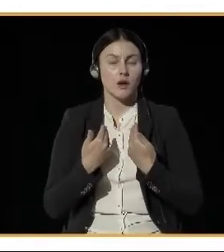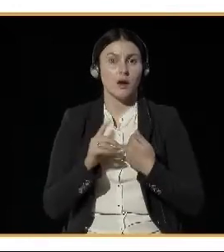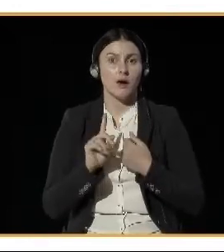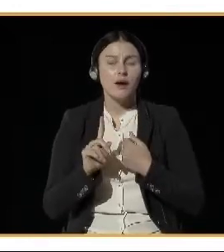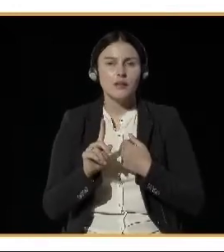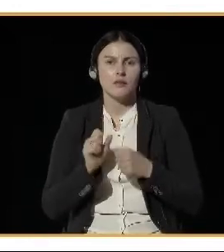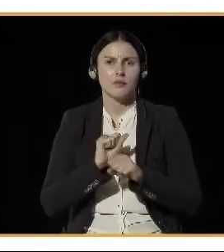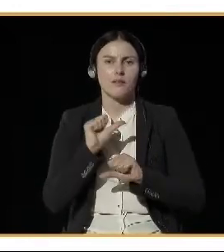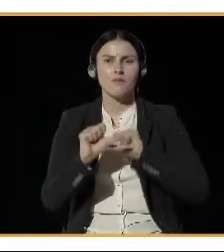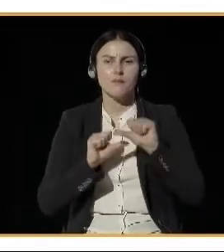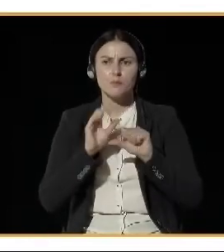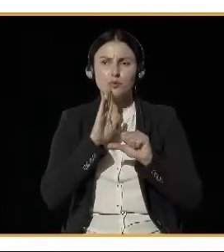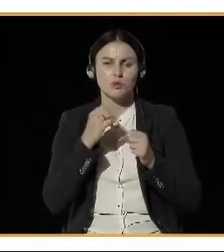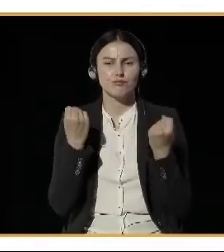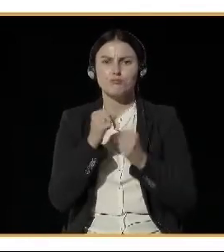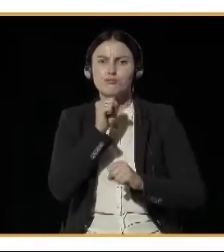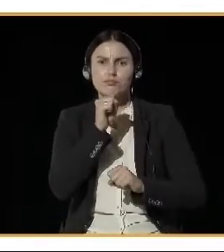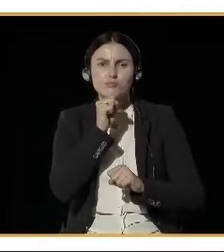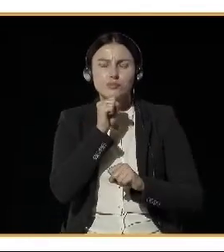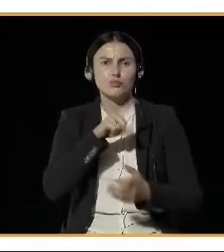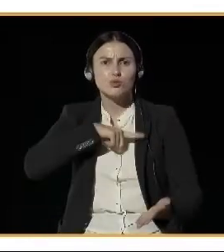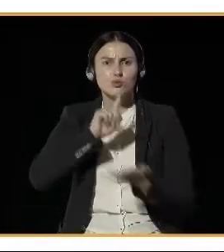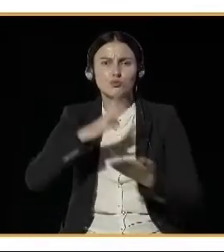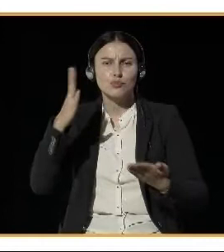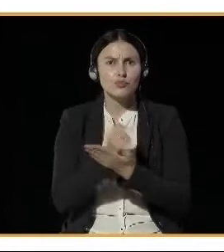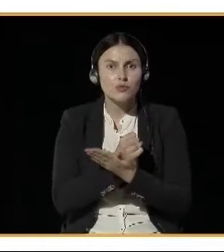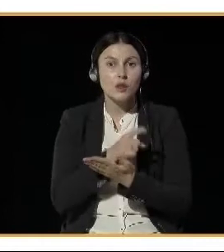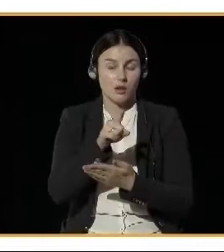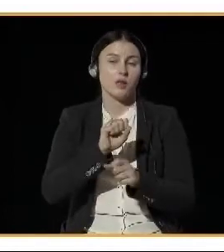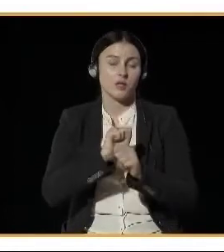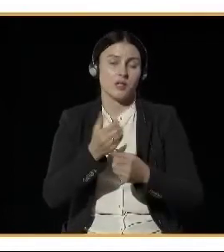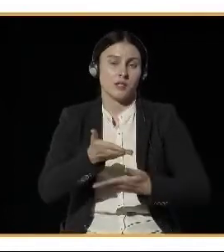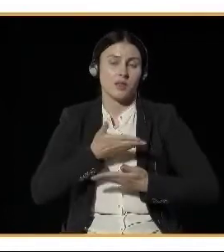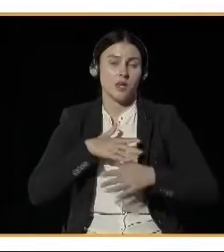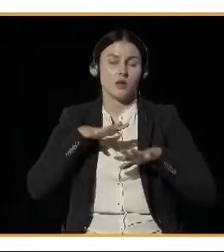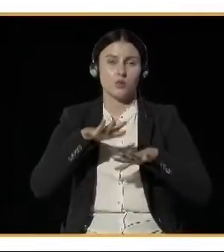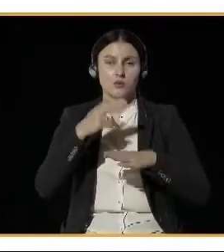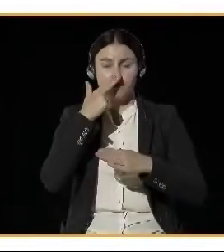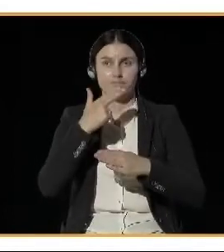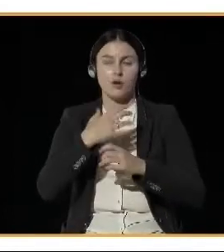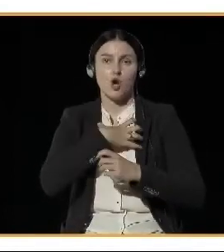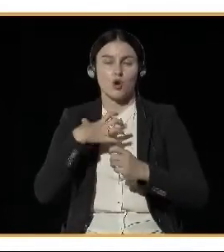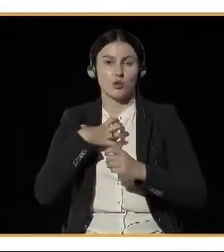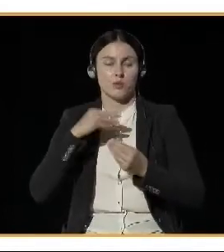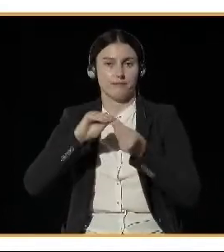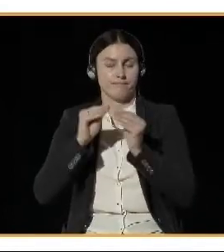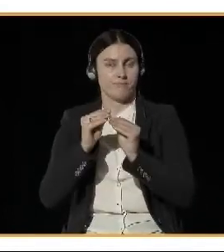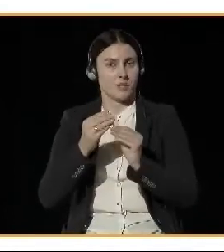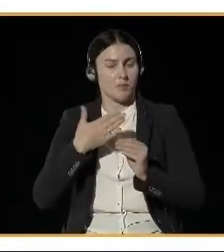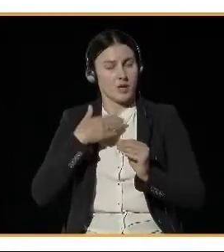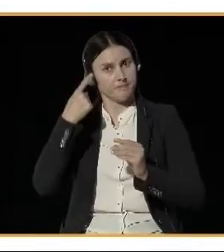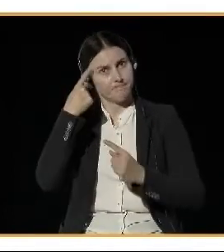is also a great challenge to economy, to society. We need